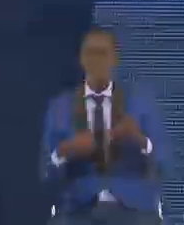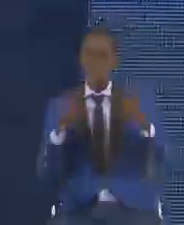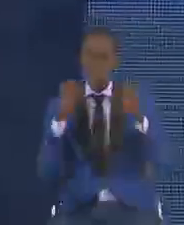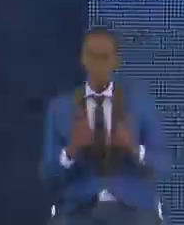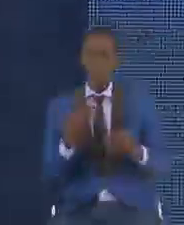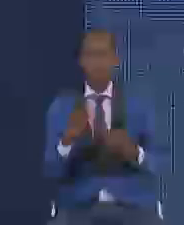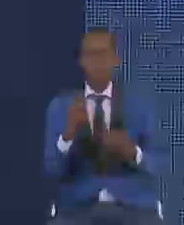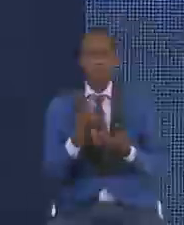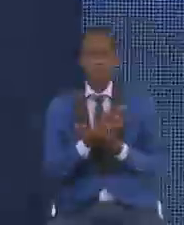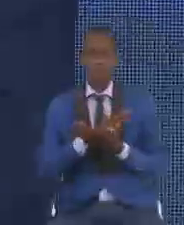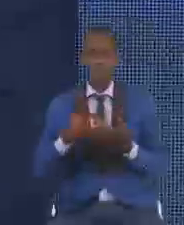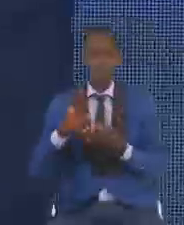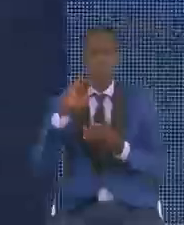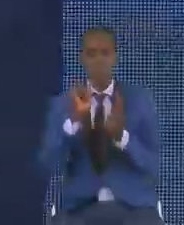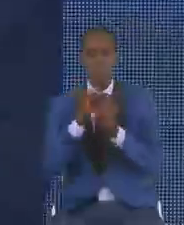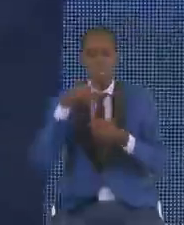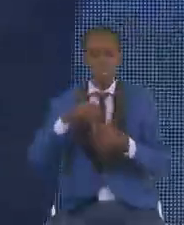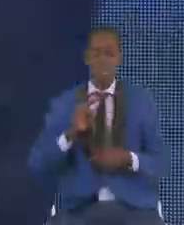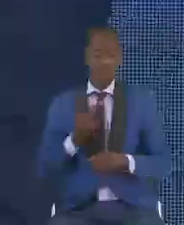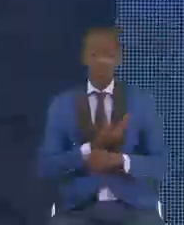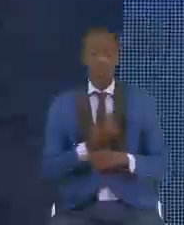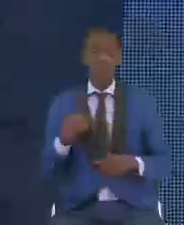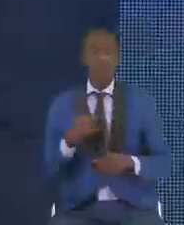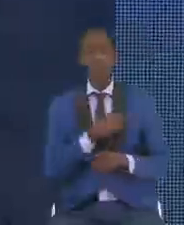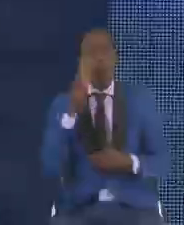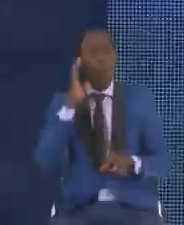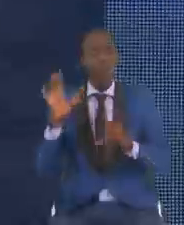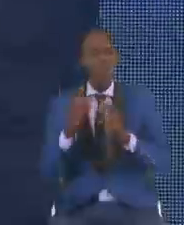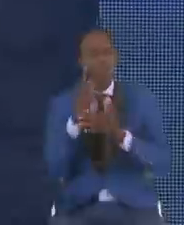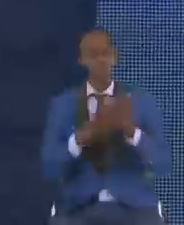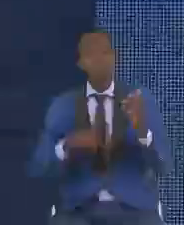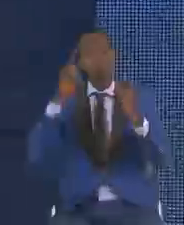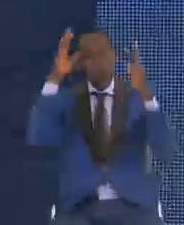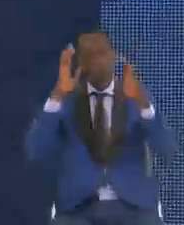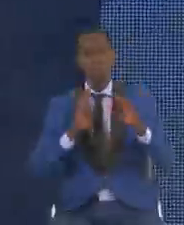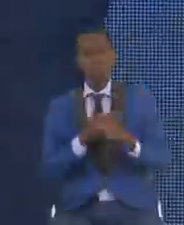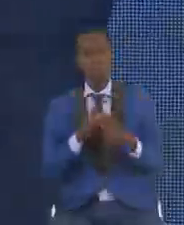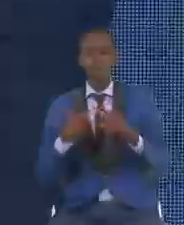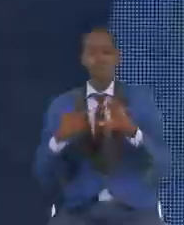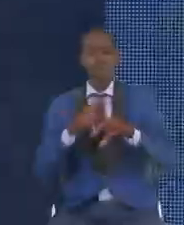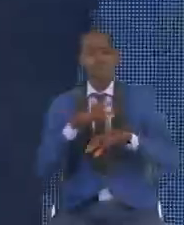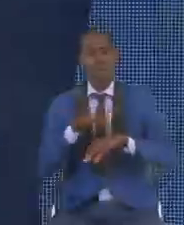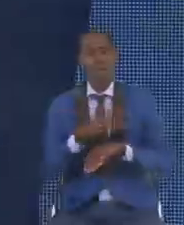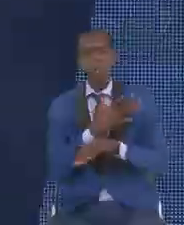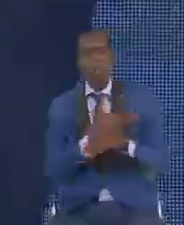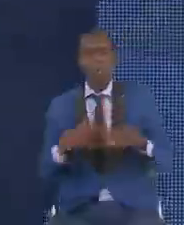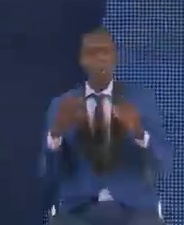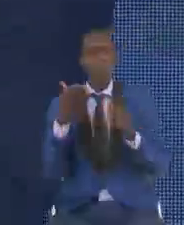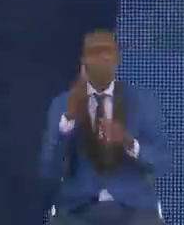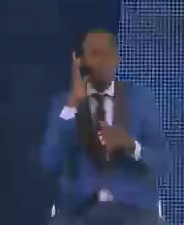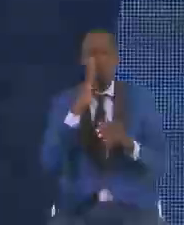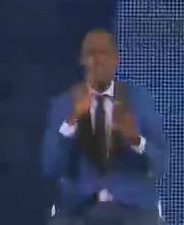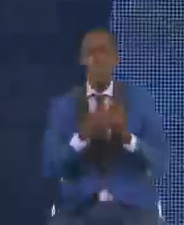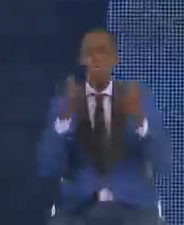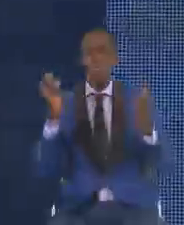Holy Ghost within us, we will do what you expect us to do on earth, and there will be great reward on